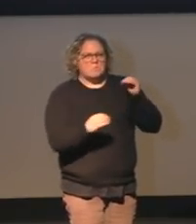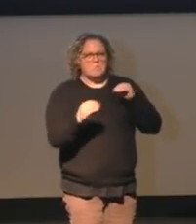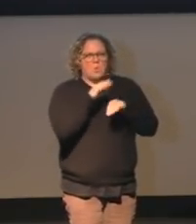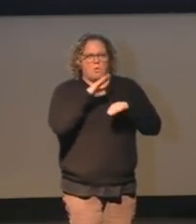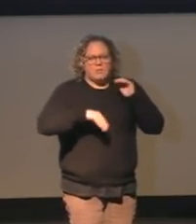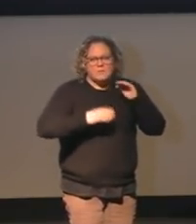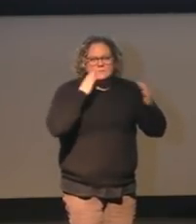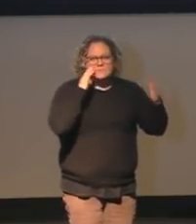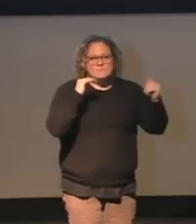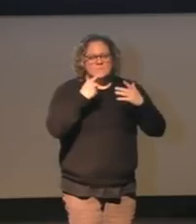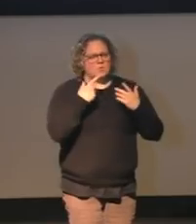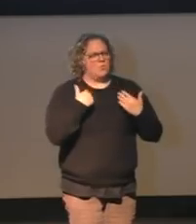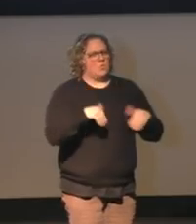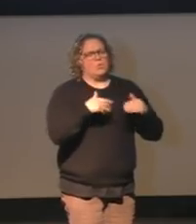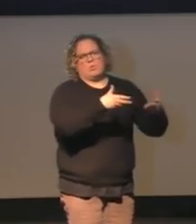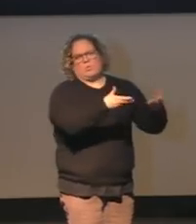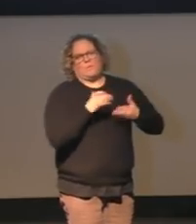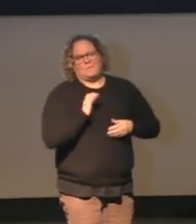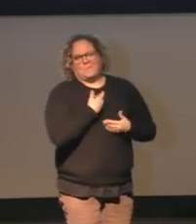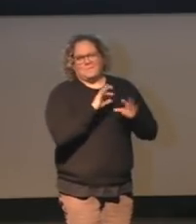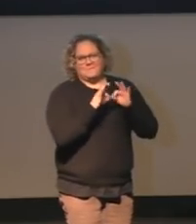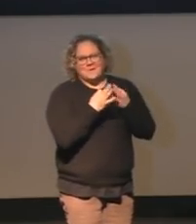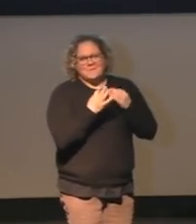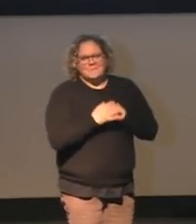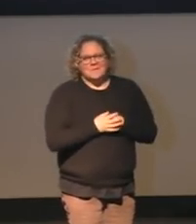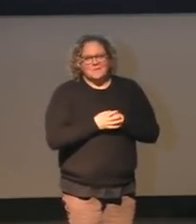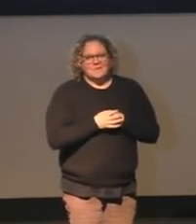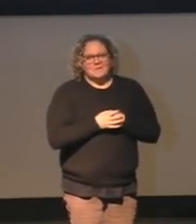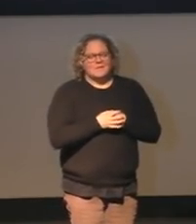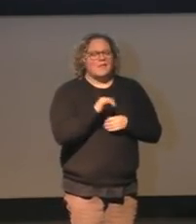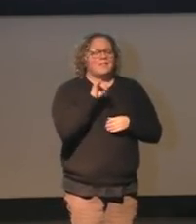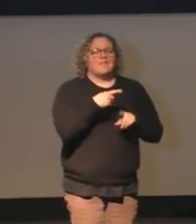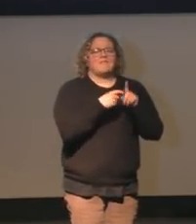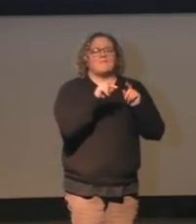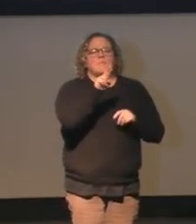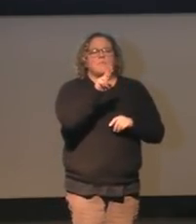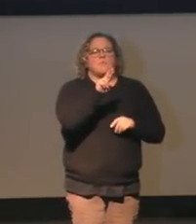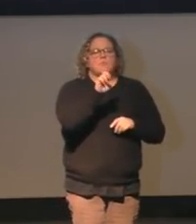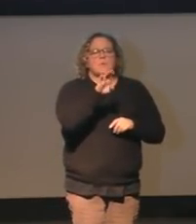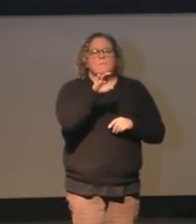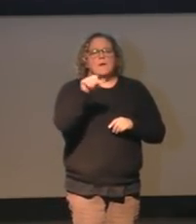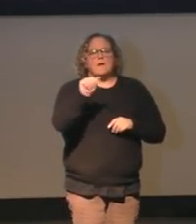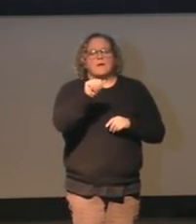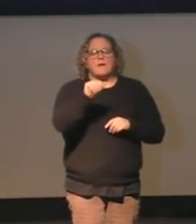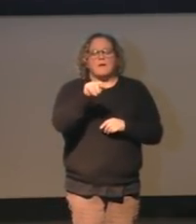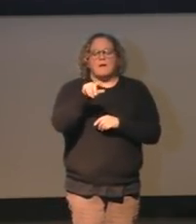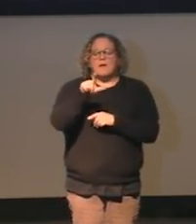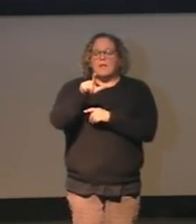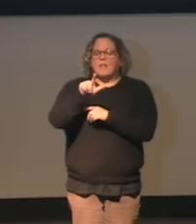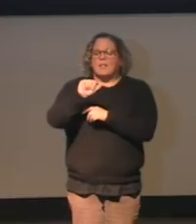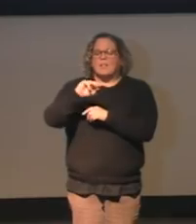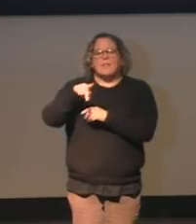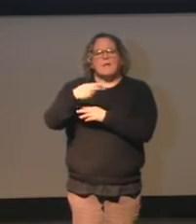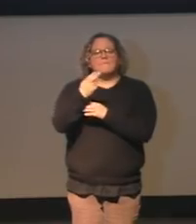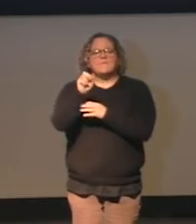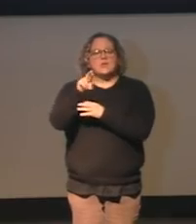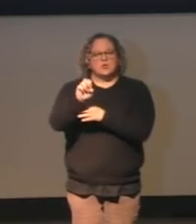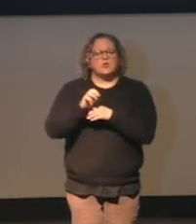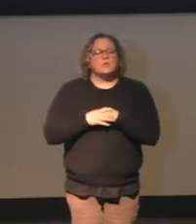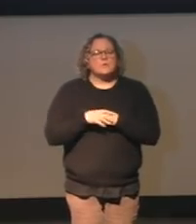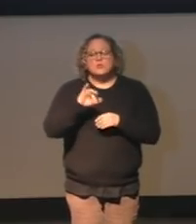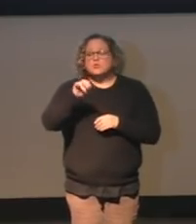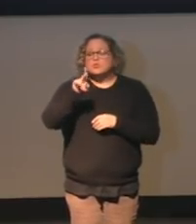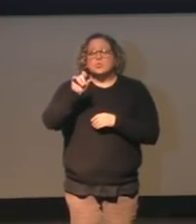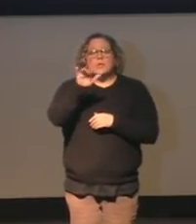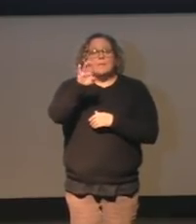are all welcome to this family, and this is submitted by Rebecca Landfair. Another one from Judy Baker. Shout out to the